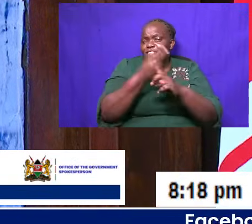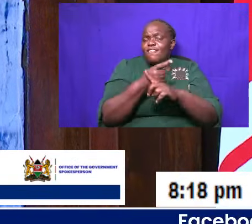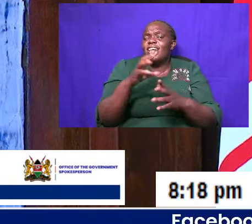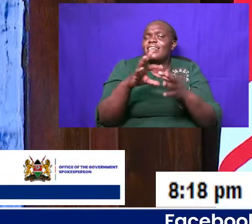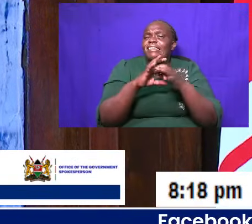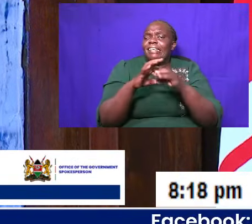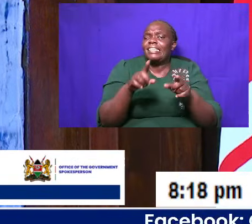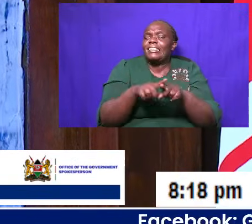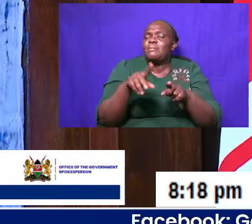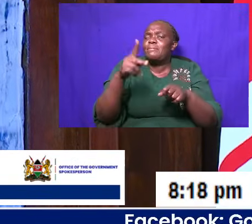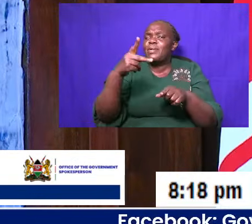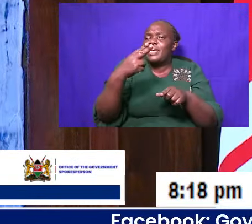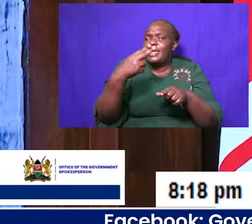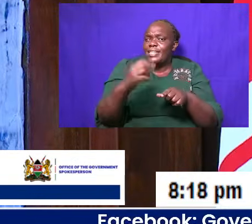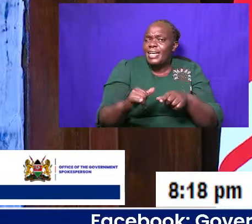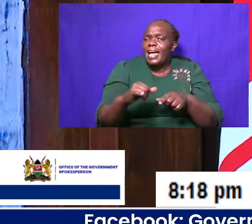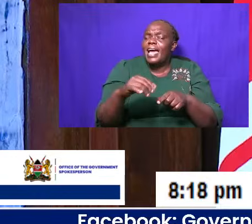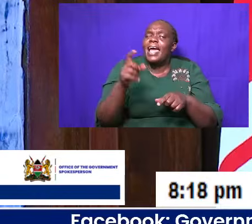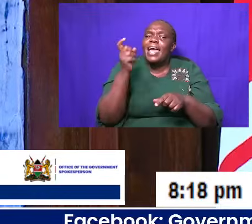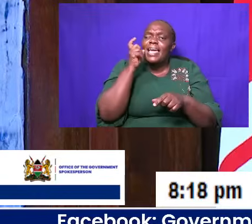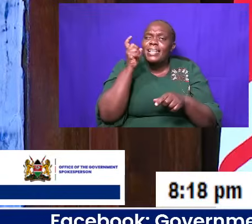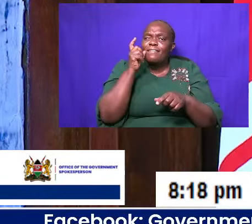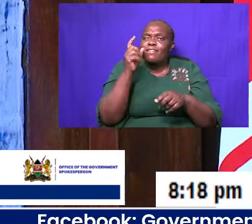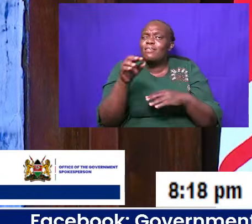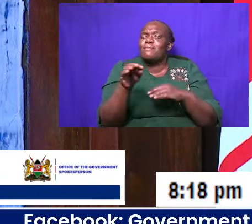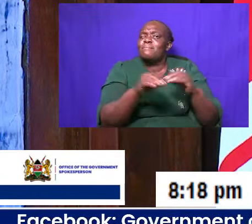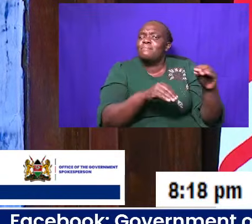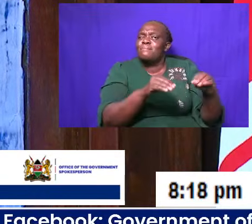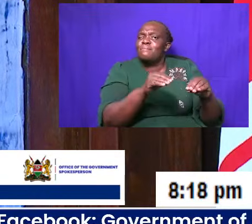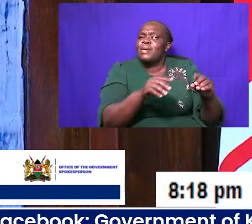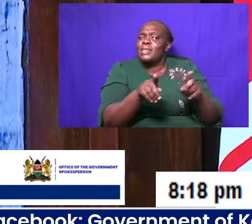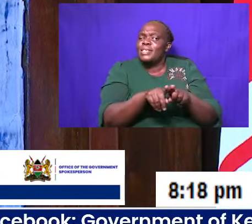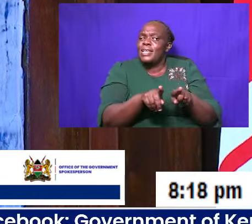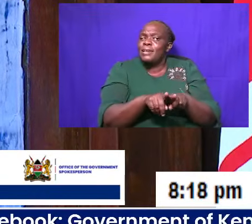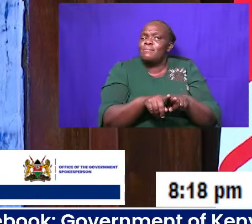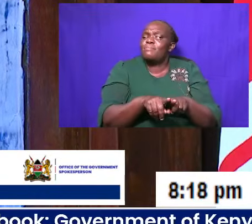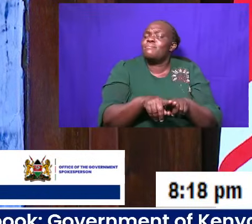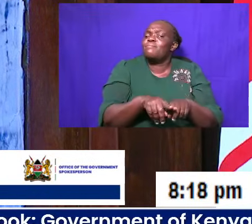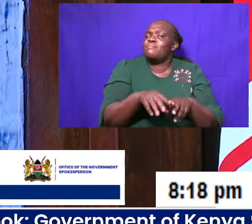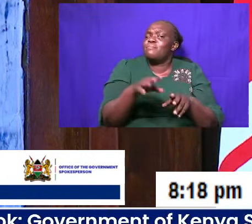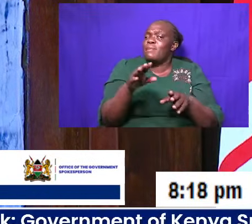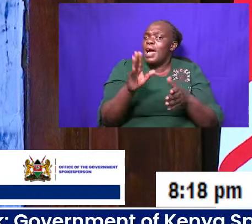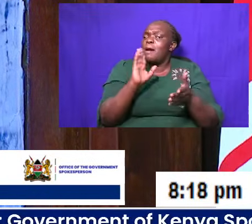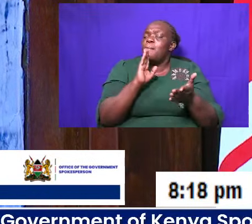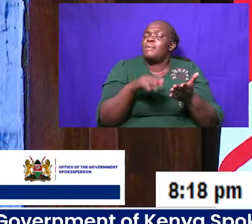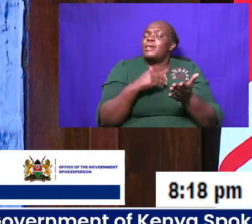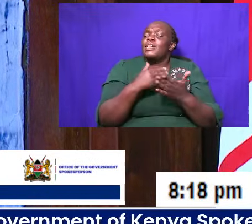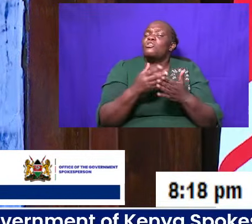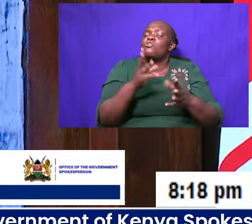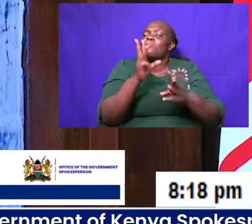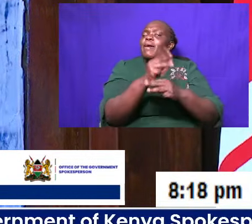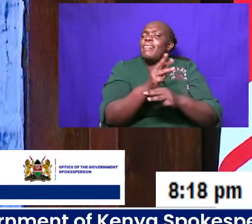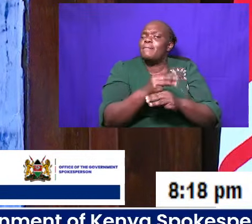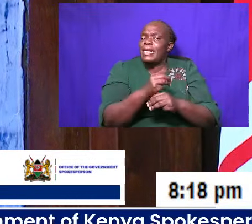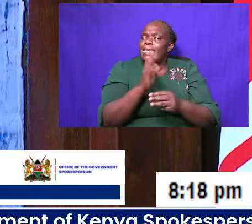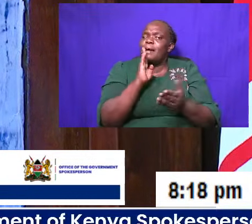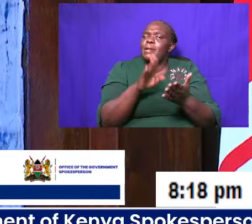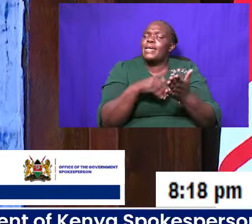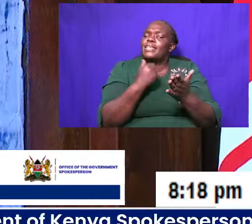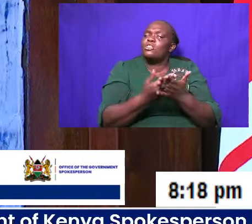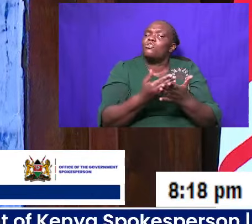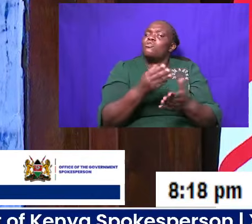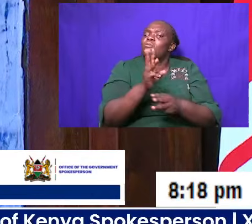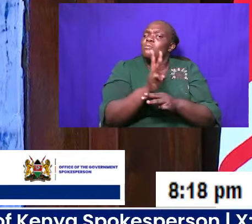my PhD was on HIV modeling, because it is in biomathematics, application of mathematics in